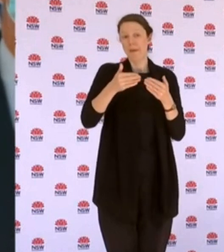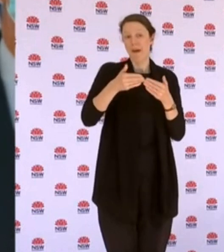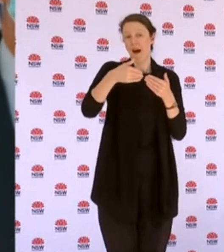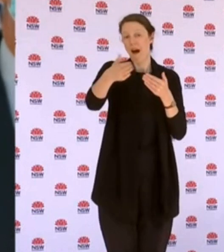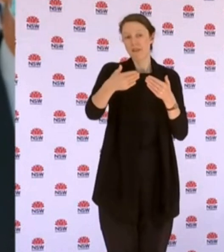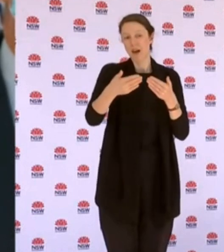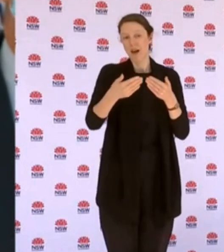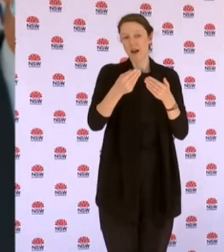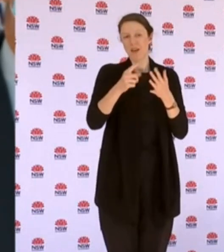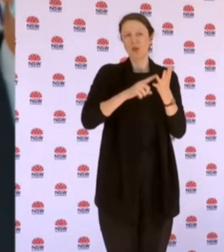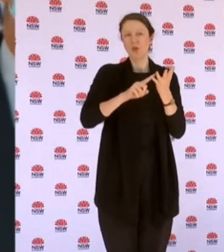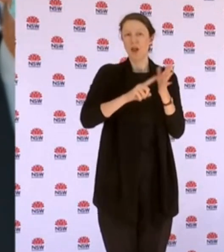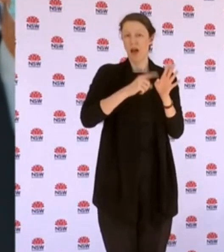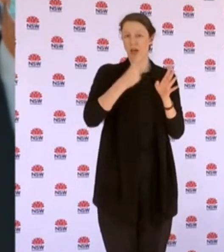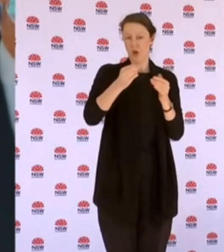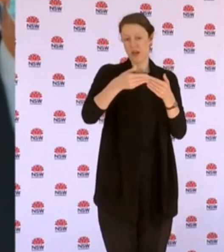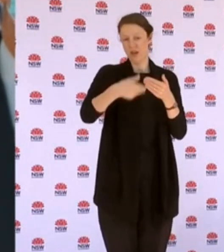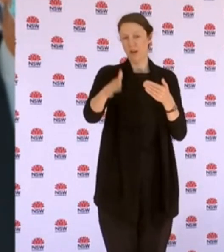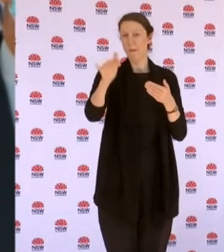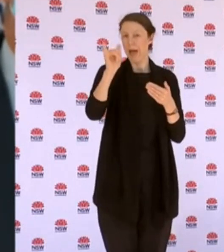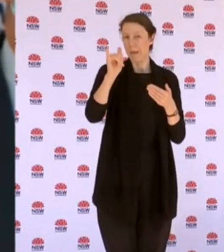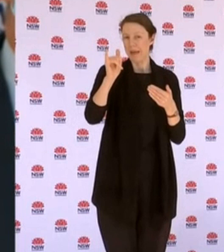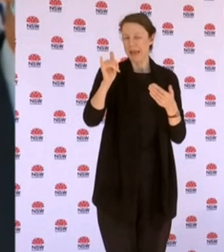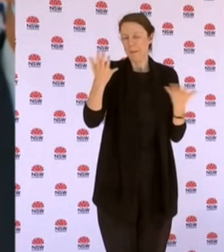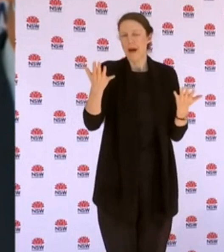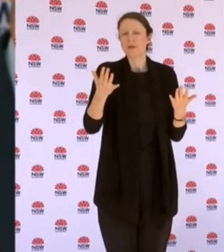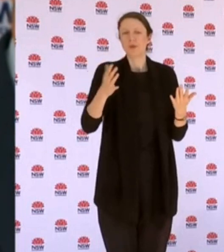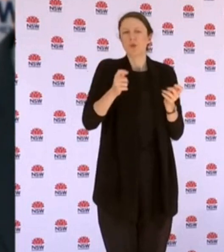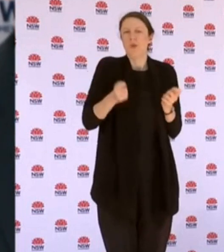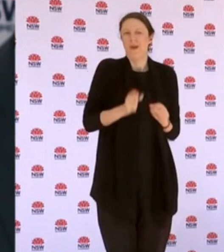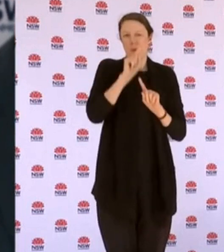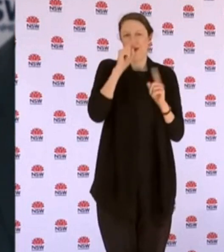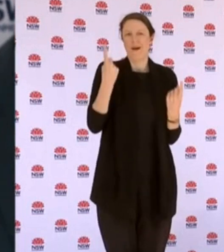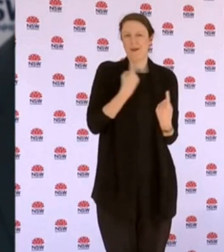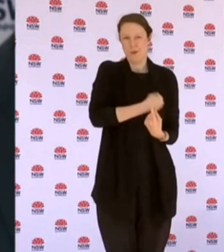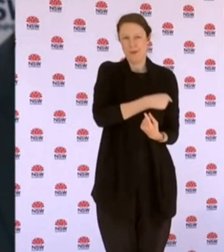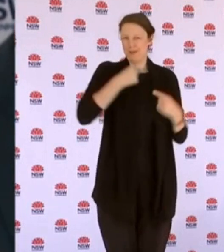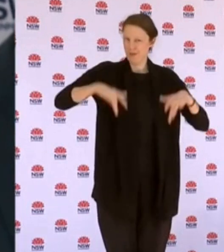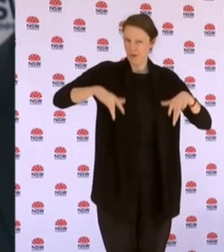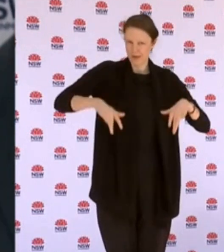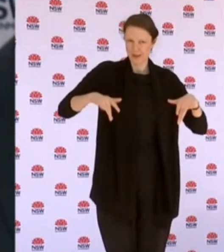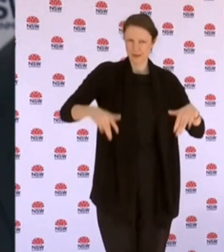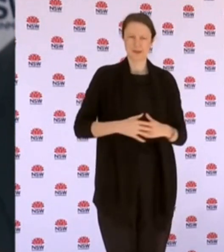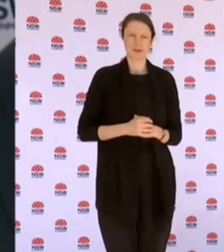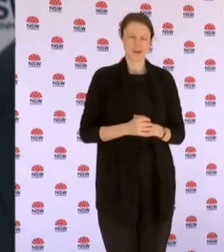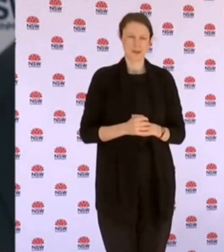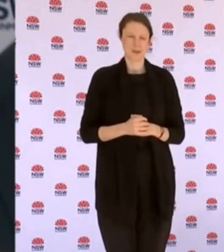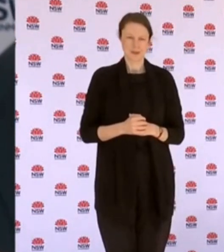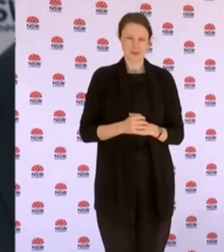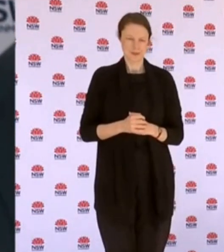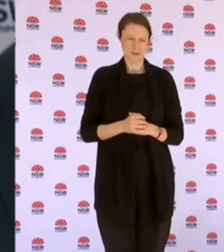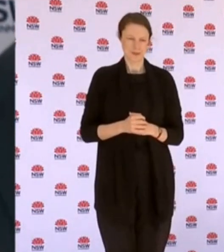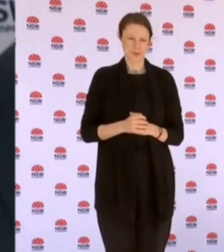about some level of face-to-face learning. It's too early for that, and that's why we need that fortnight to assess what's going on and to get the best health